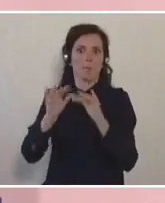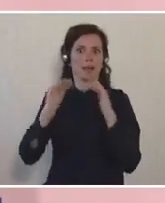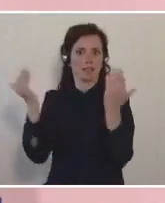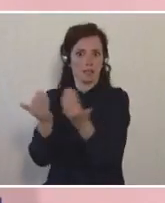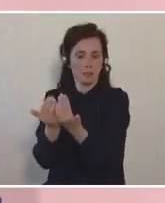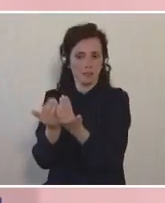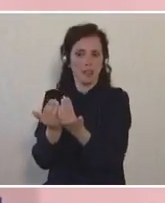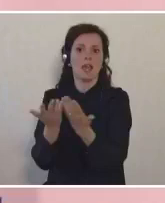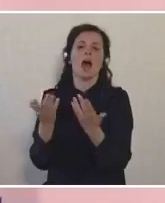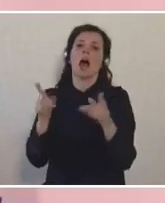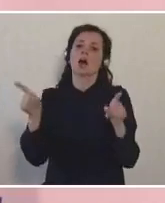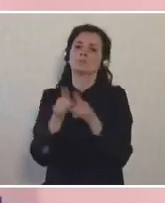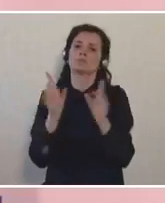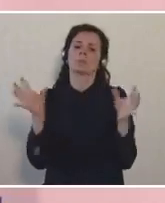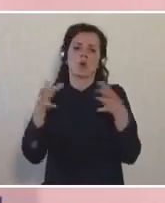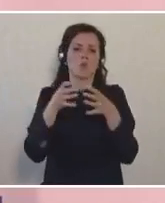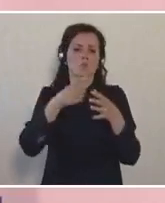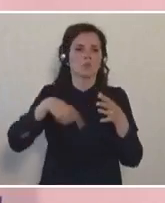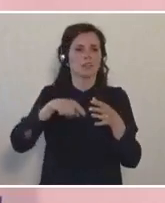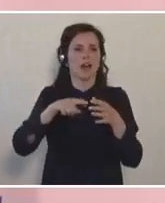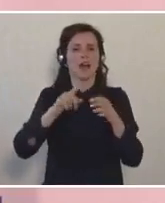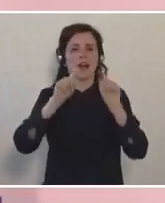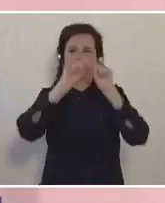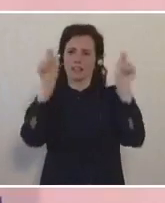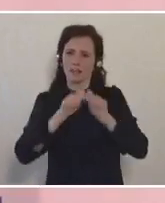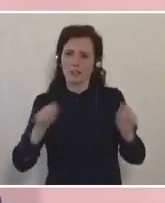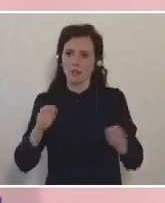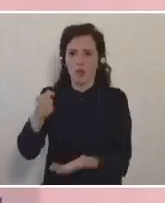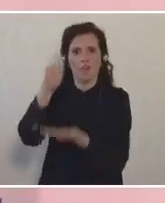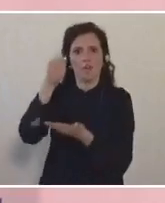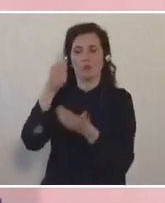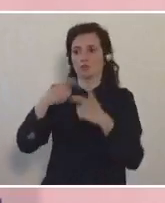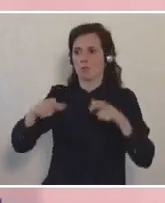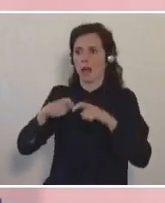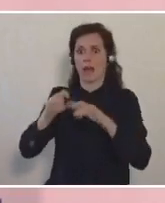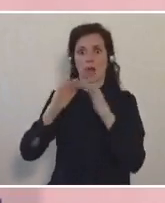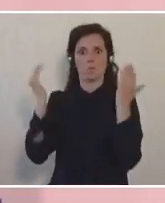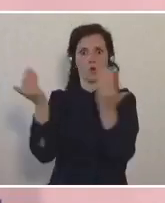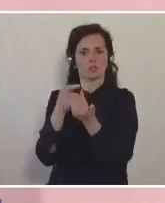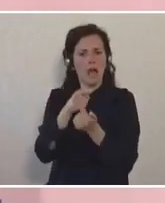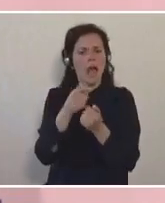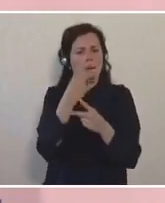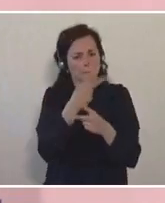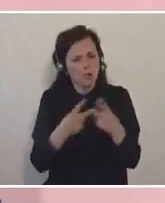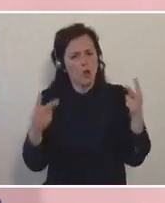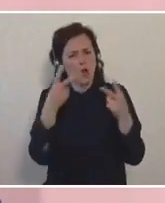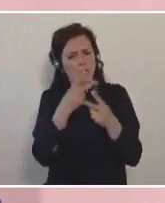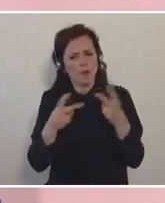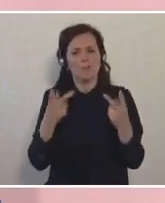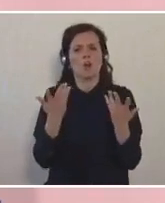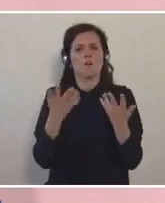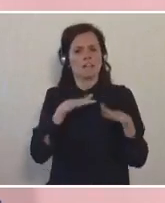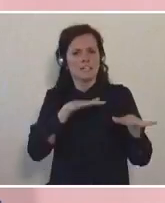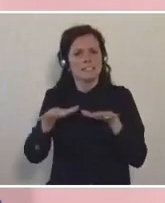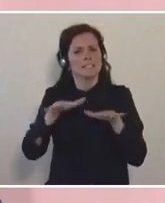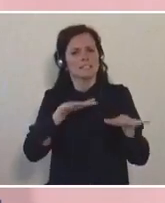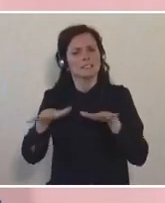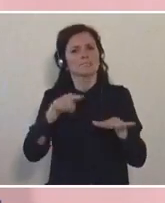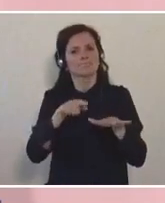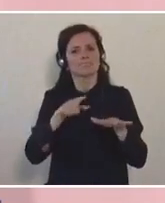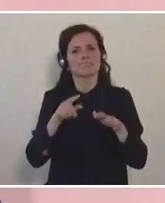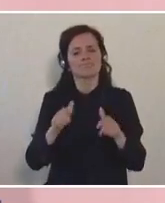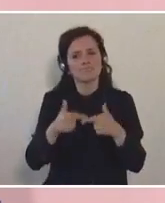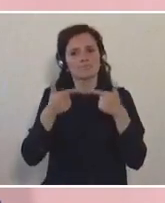also the IMF, the World Bank are trying to do now is to set up a package which would